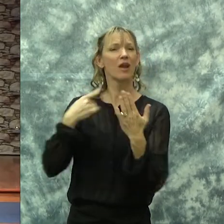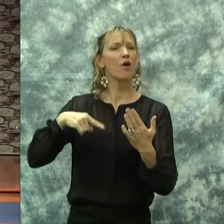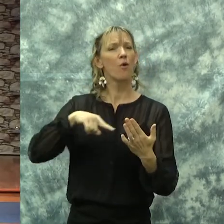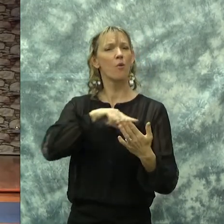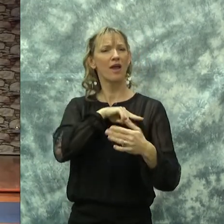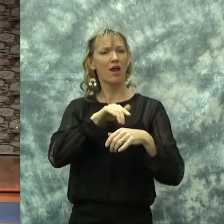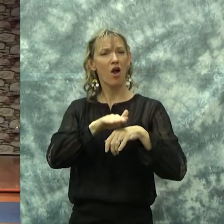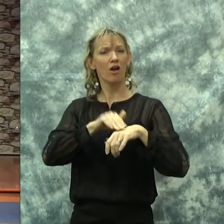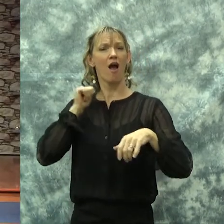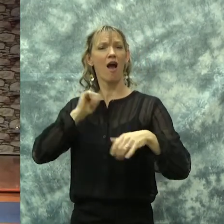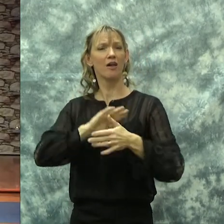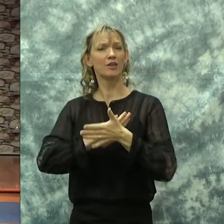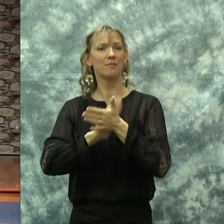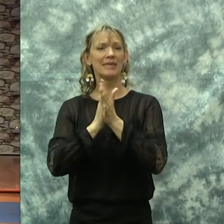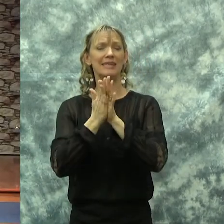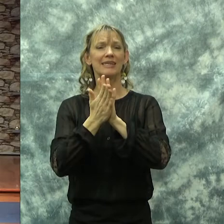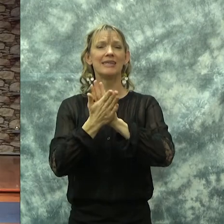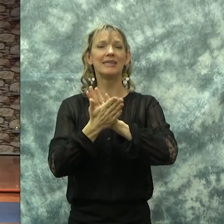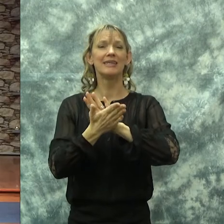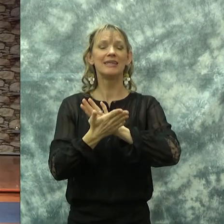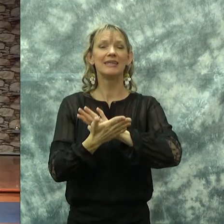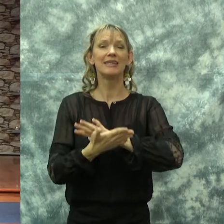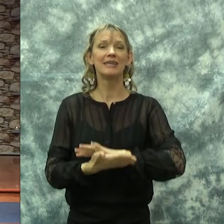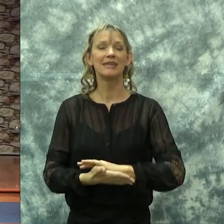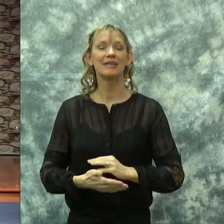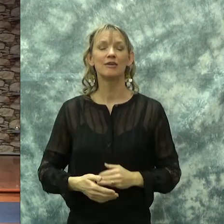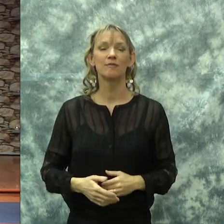We're called to be.